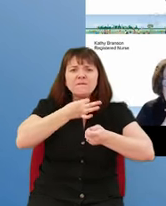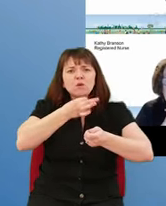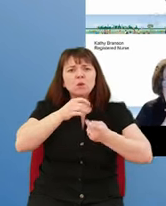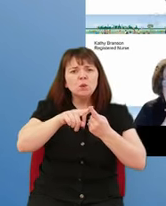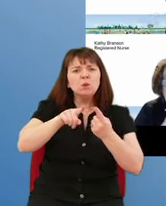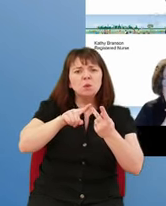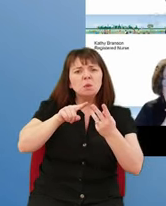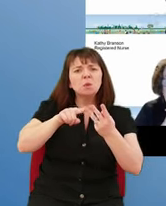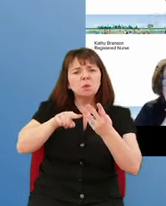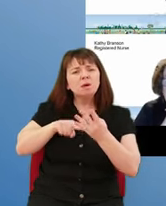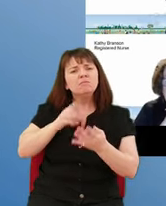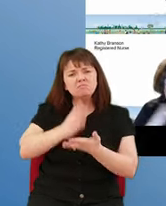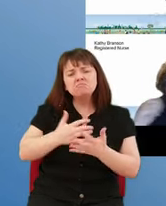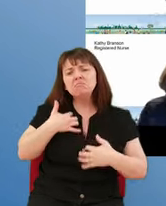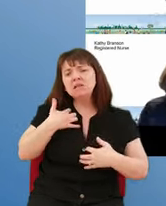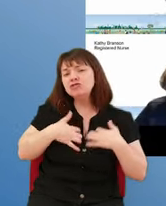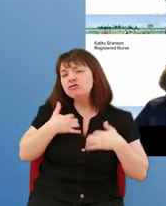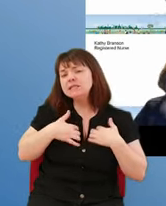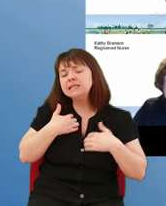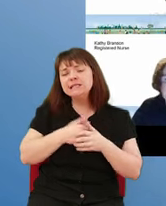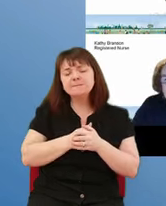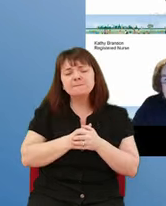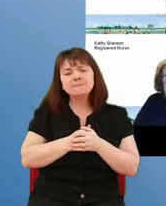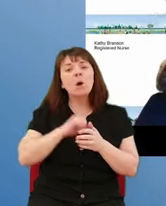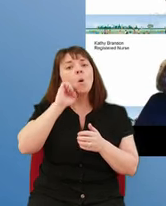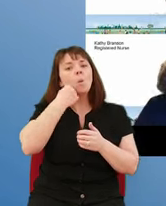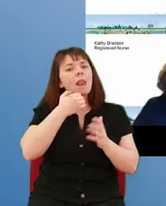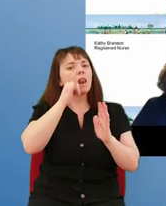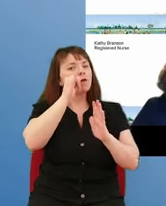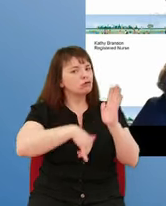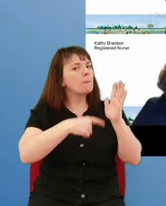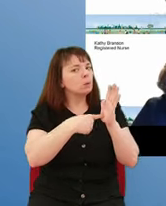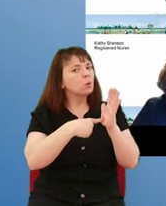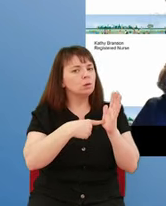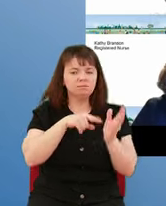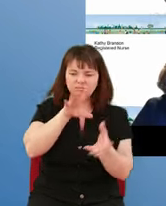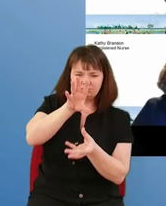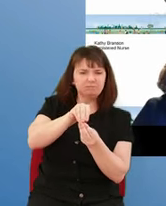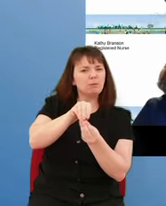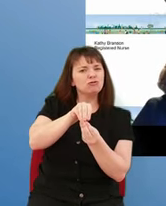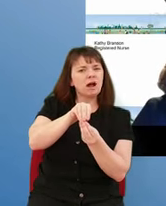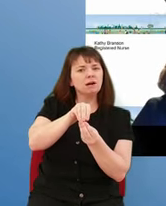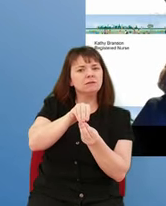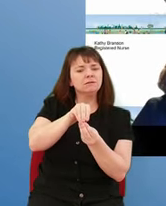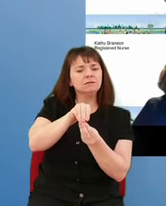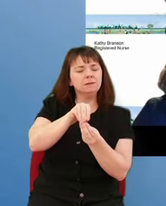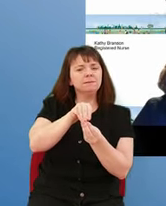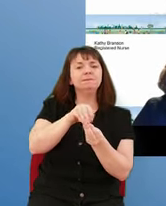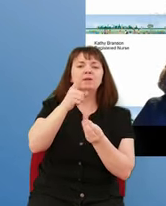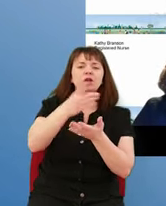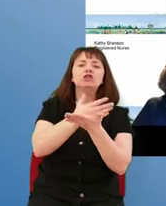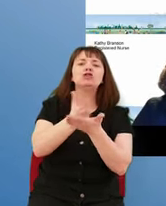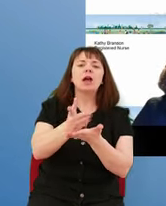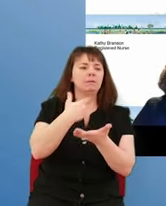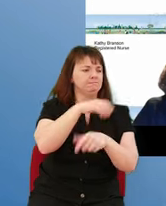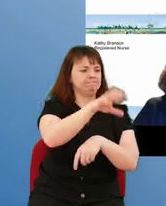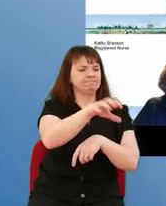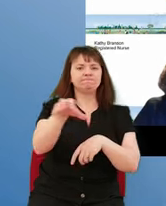with the practices across in terms of what we have found out and what we